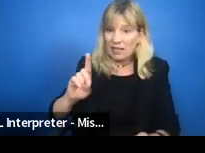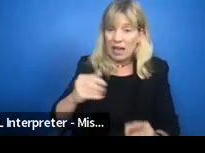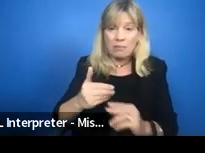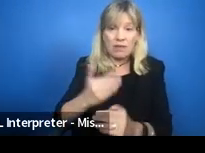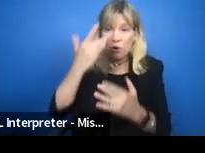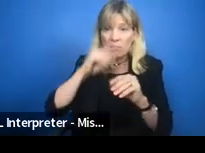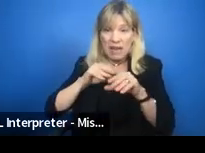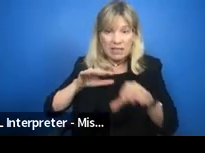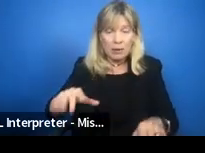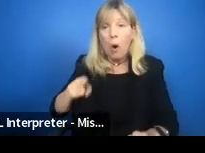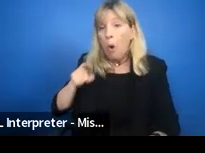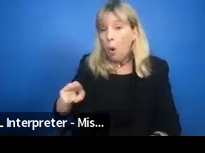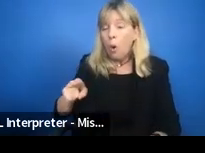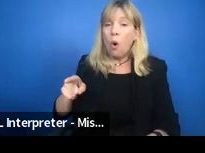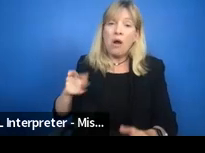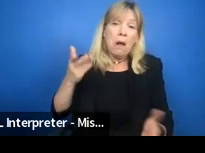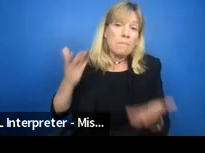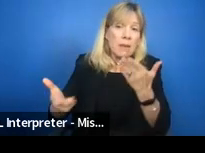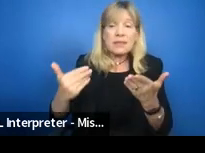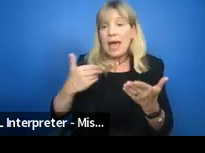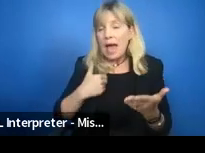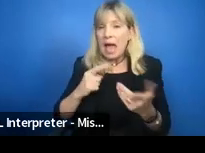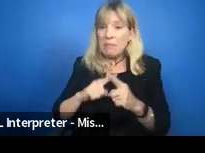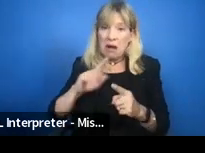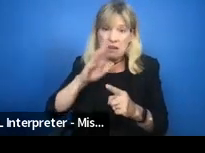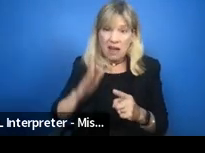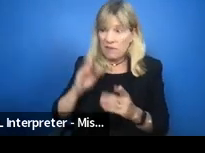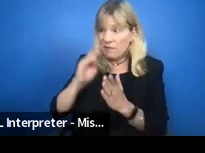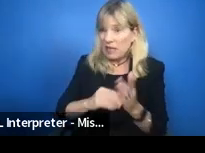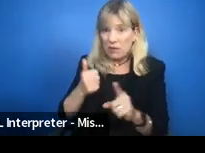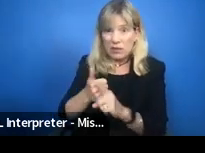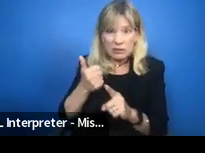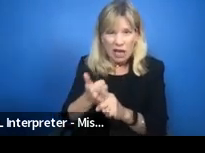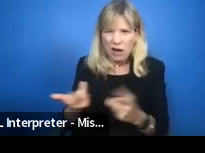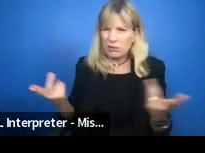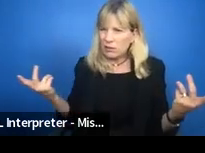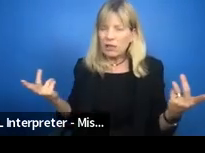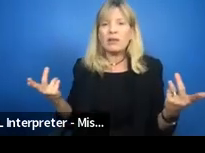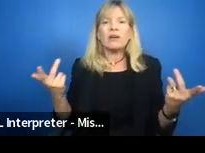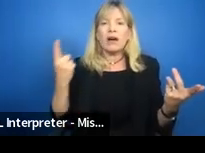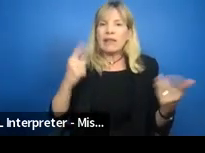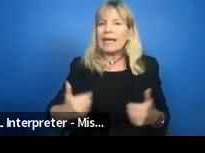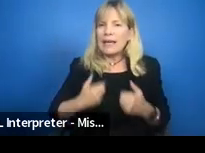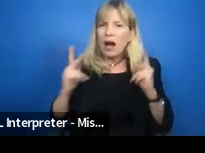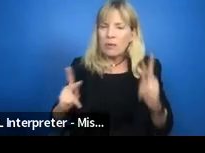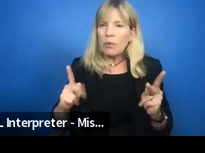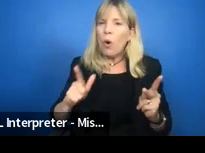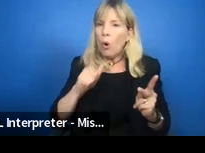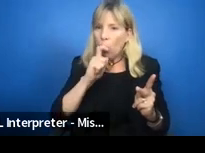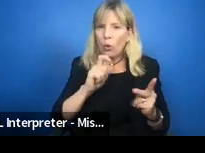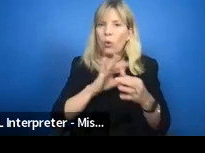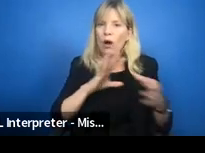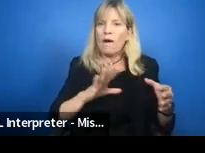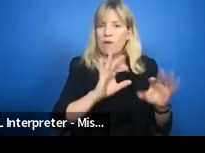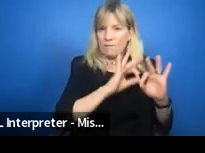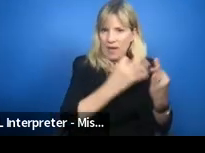pandemic, or they had it but had never had to complete a renewal for themselves. Again, for example, young people leaving their parents' Medicaid